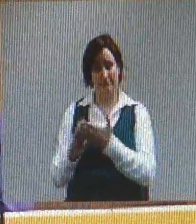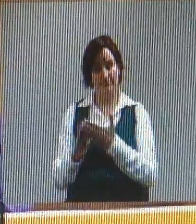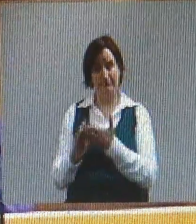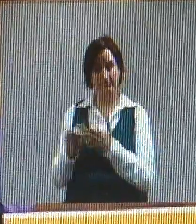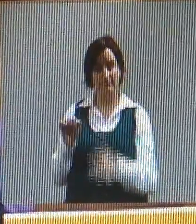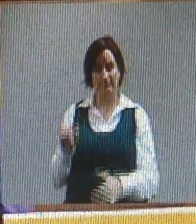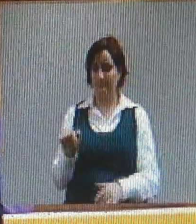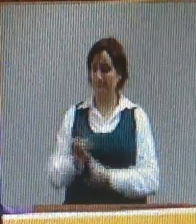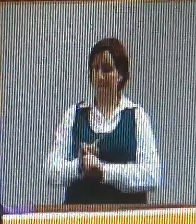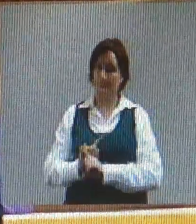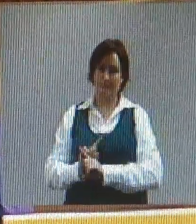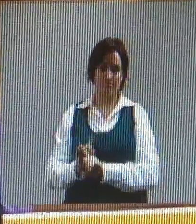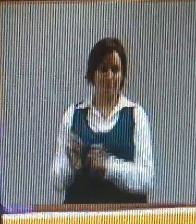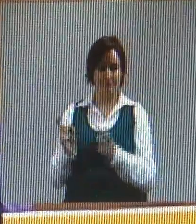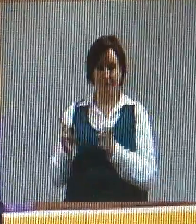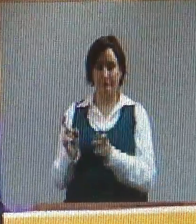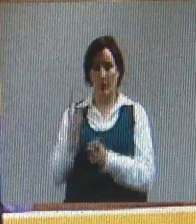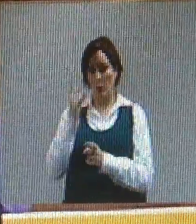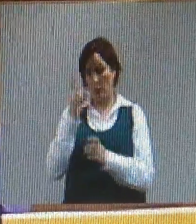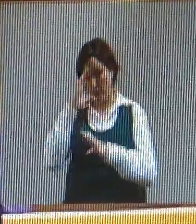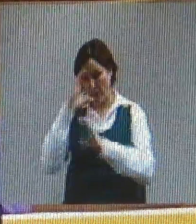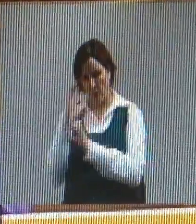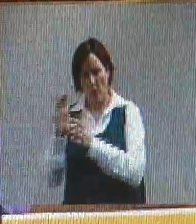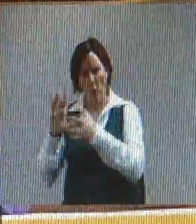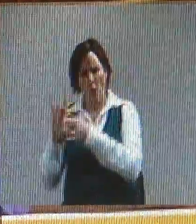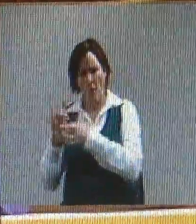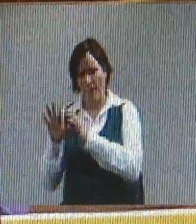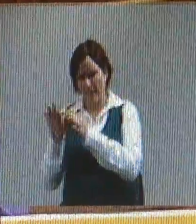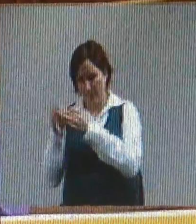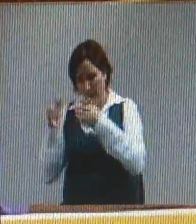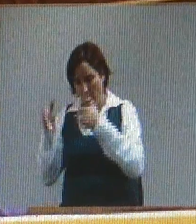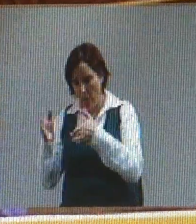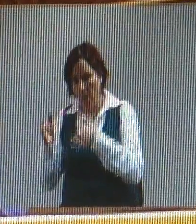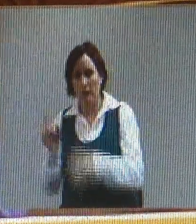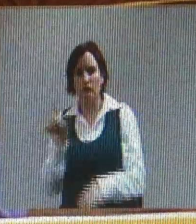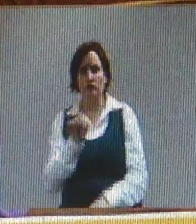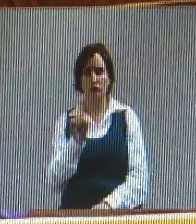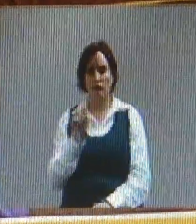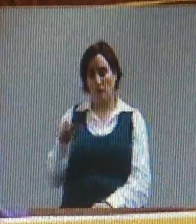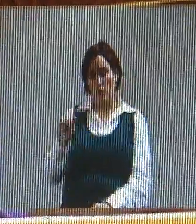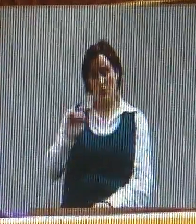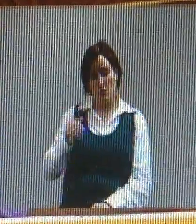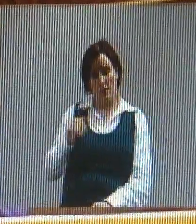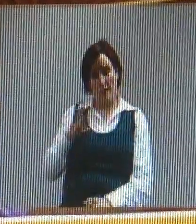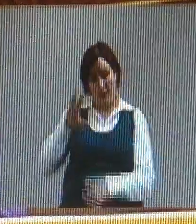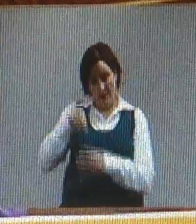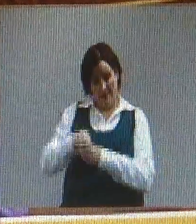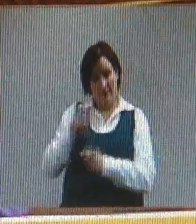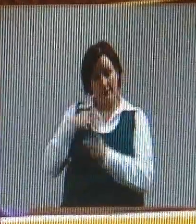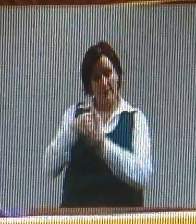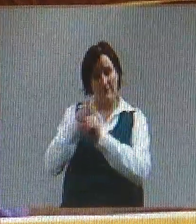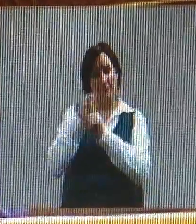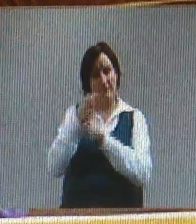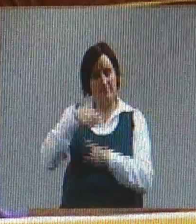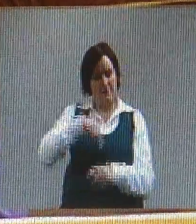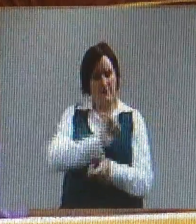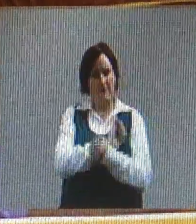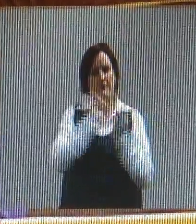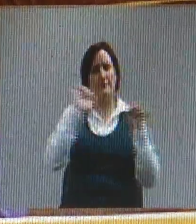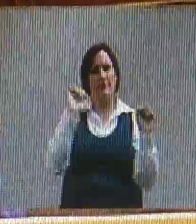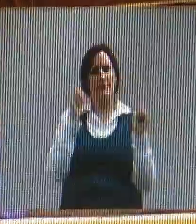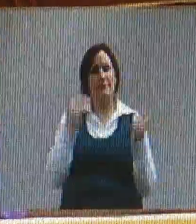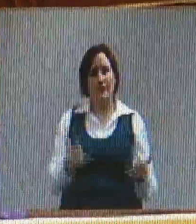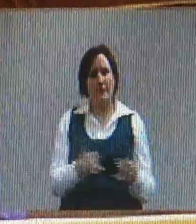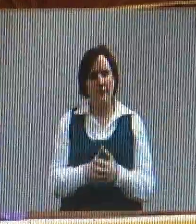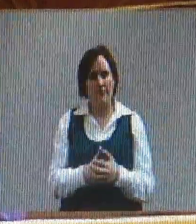the home and the family. Women were the backbone of our liberation struggle. They are the backbone